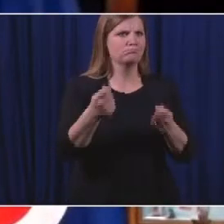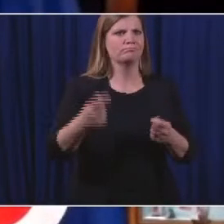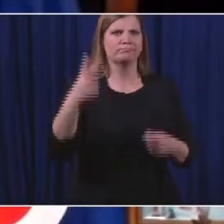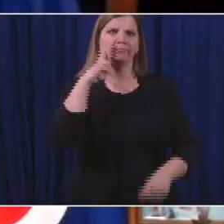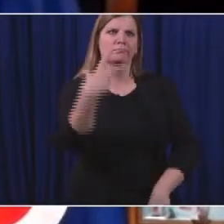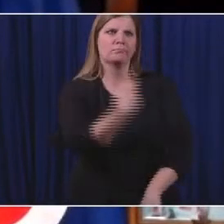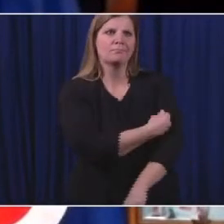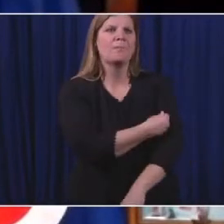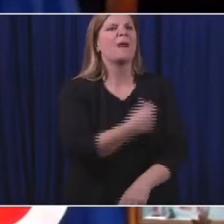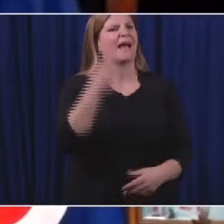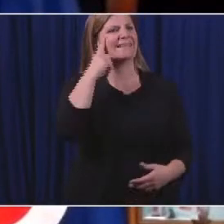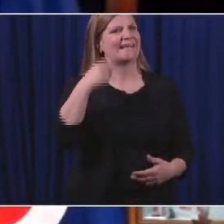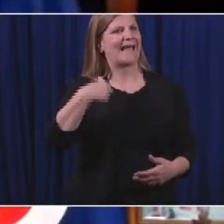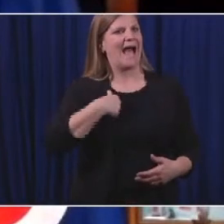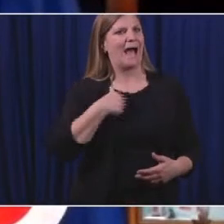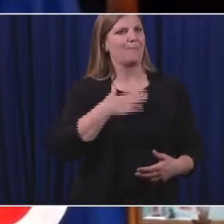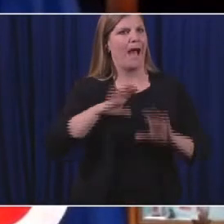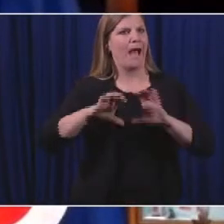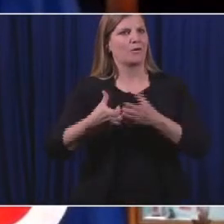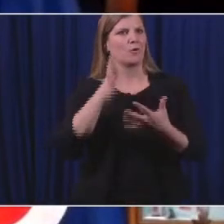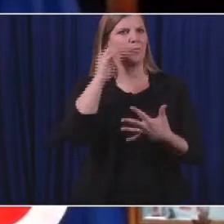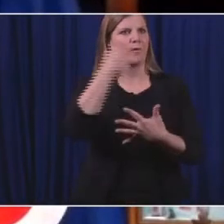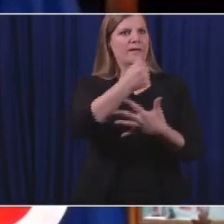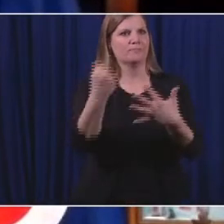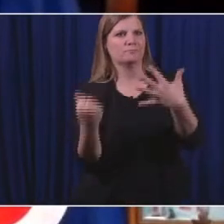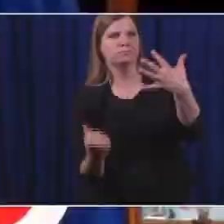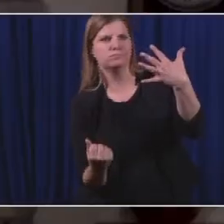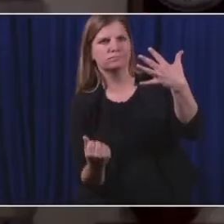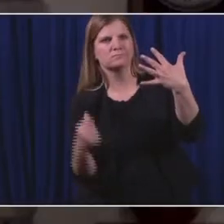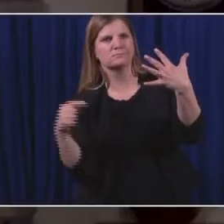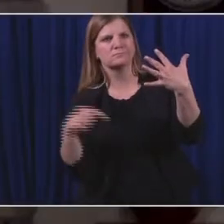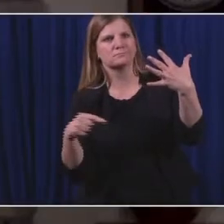list, although we're eager to get it when it's our turn.